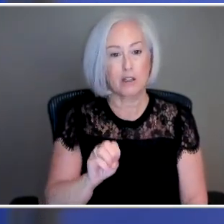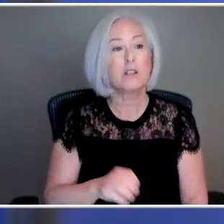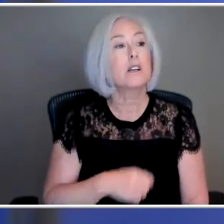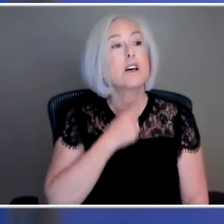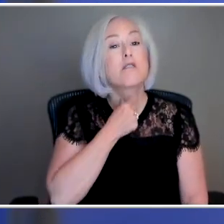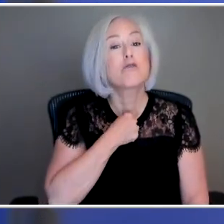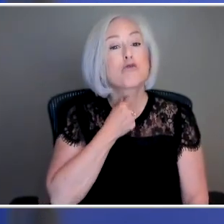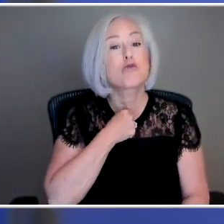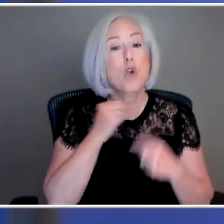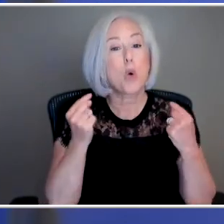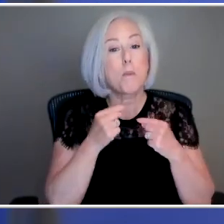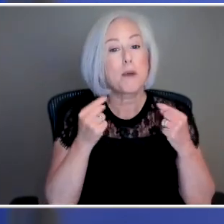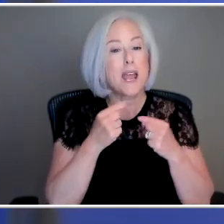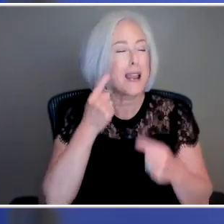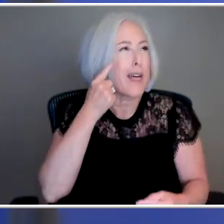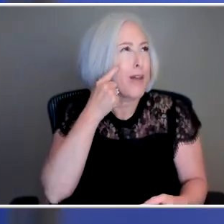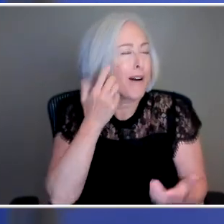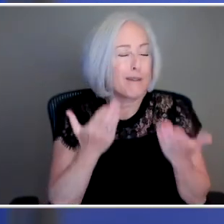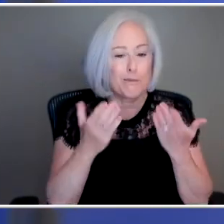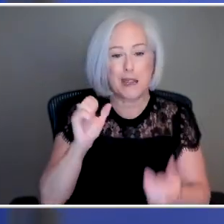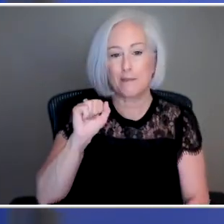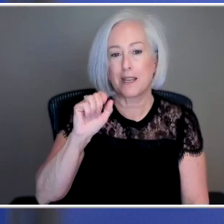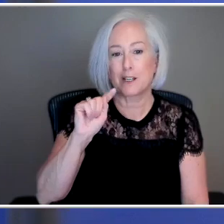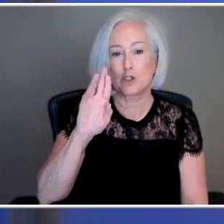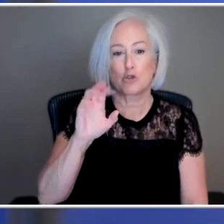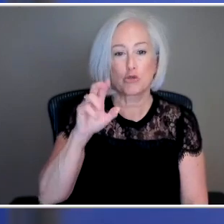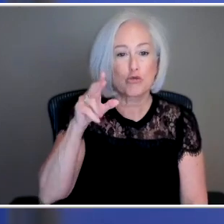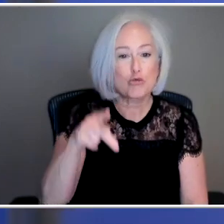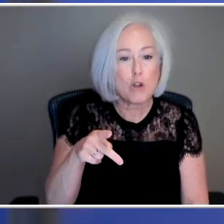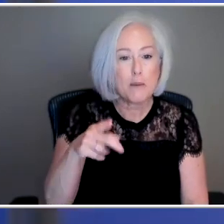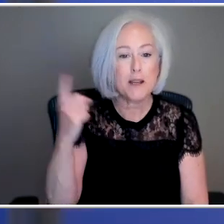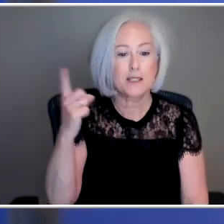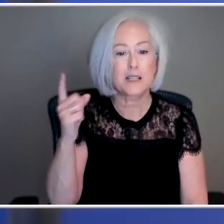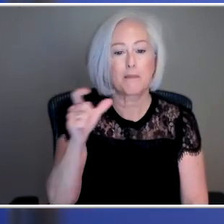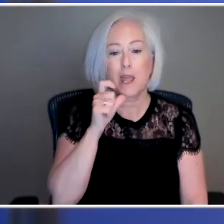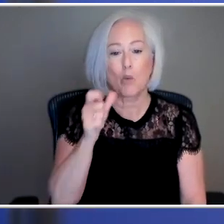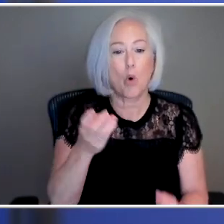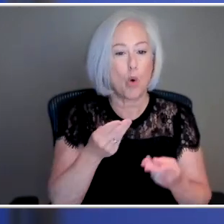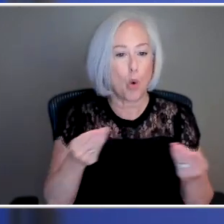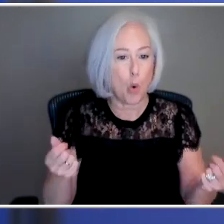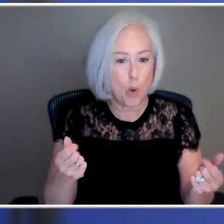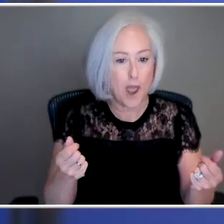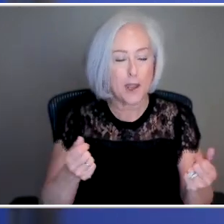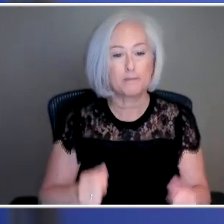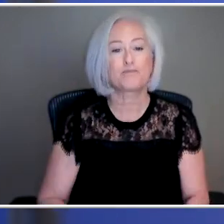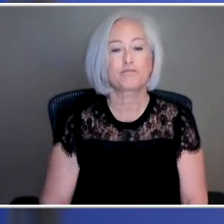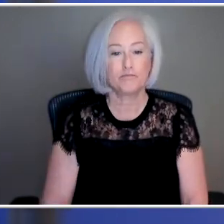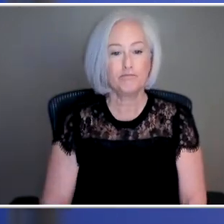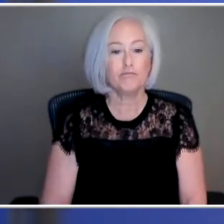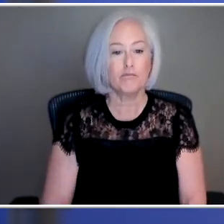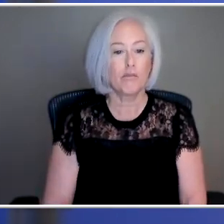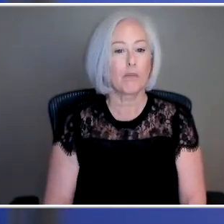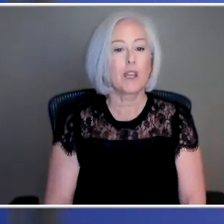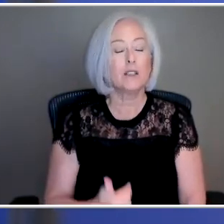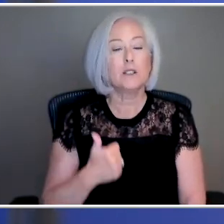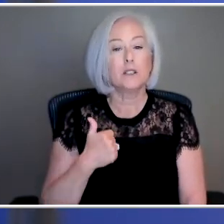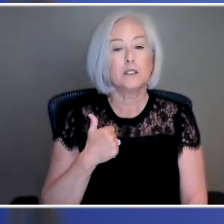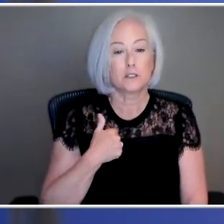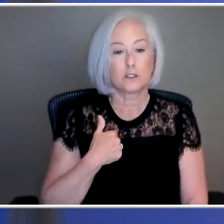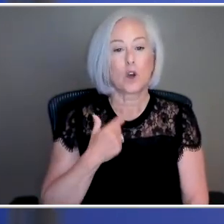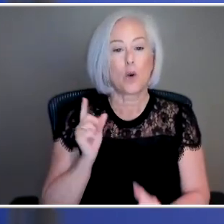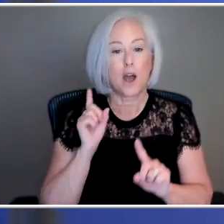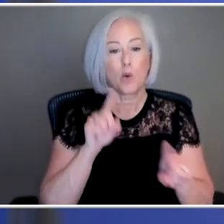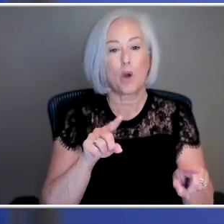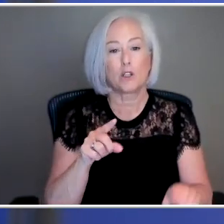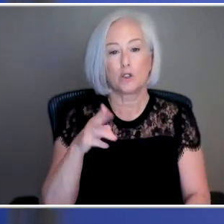was strep or something. I was like, oh, I just have something that won't go away. So I ended up going to urgent care to see